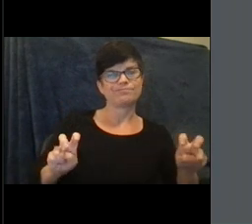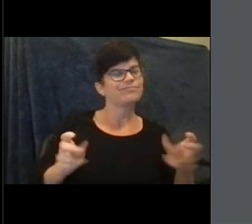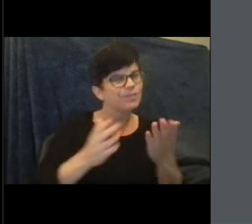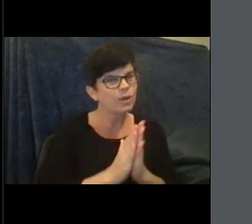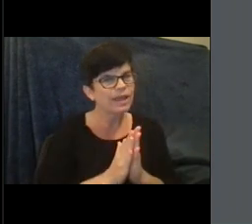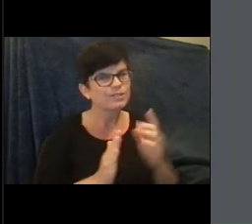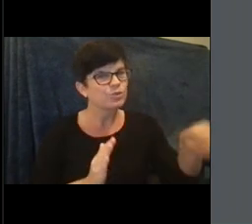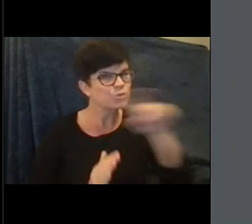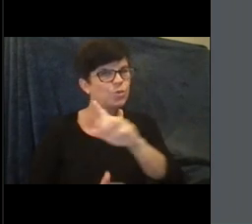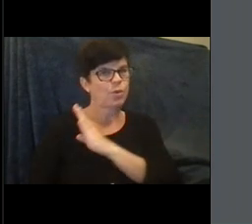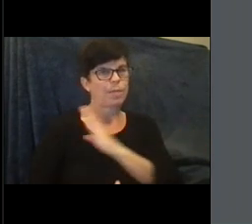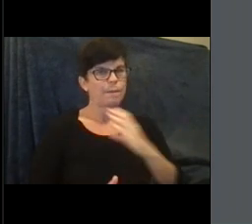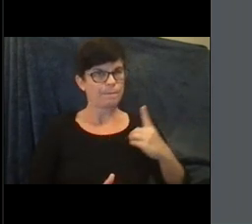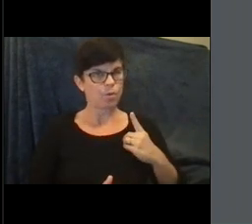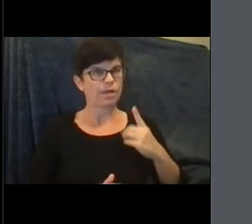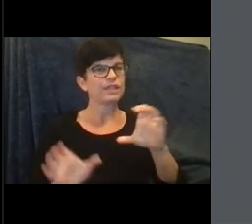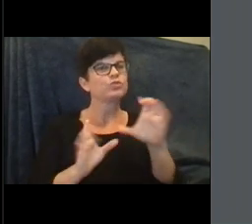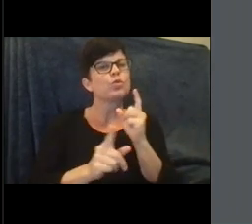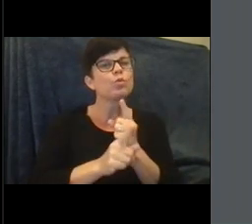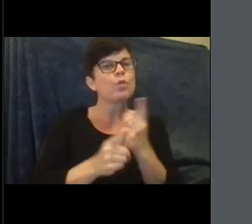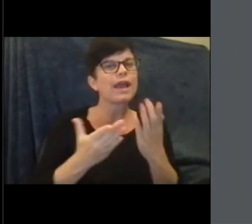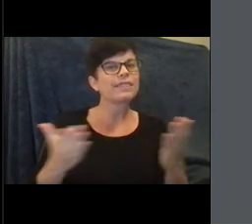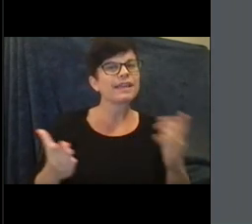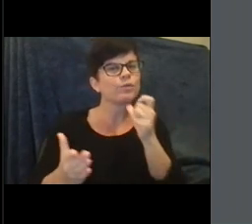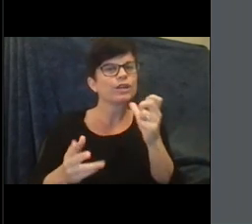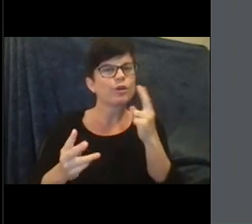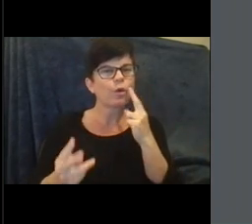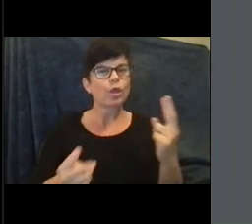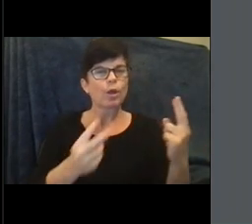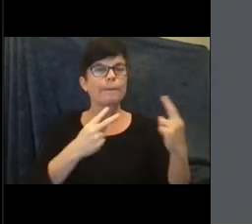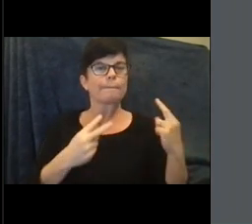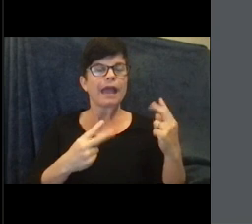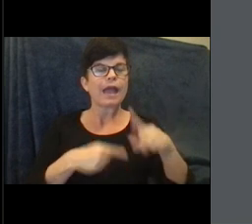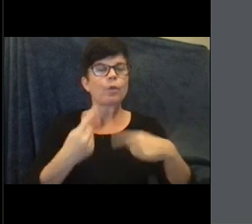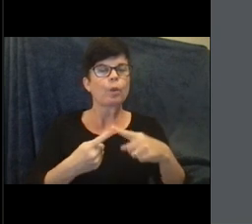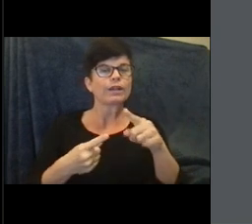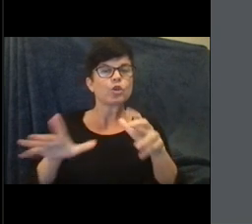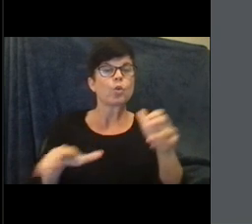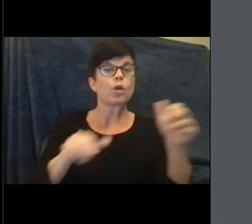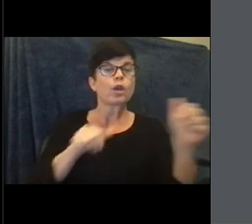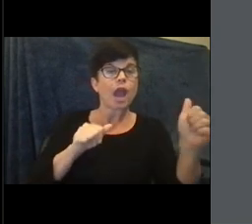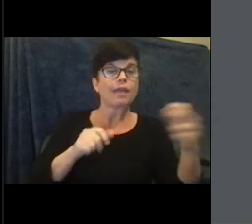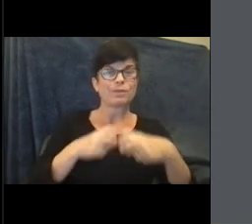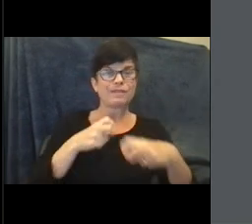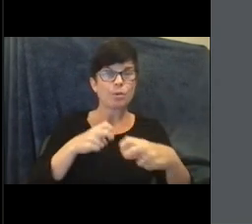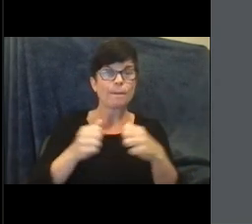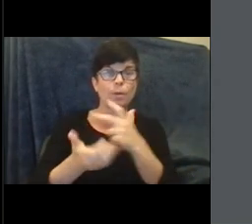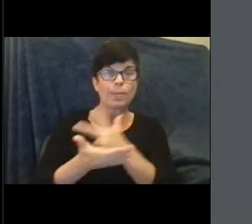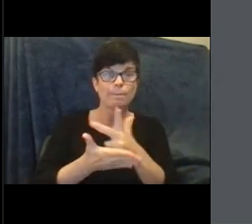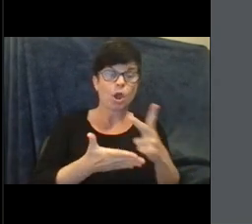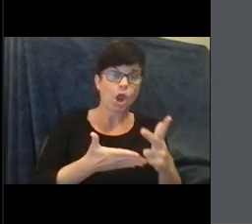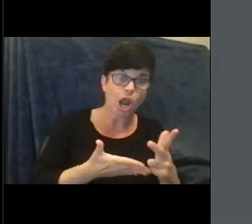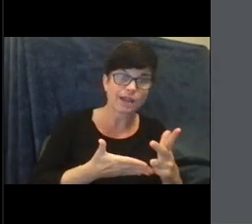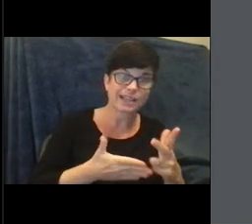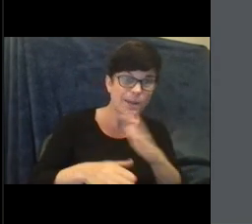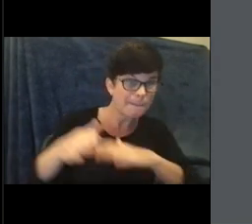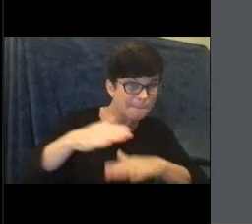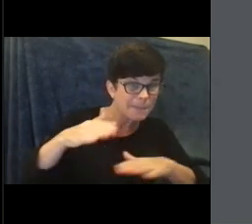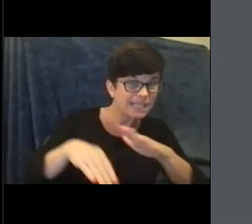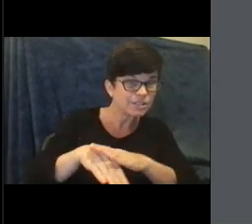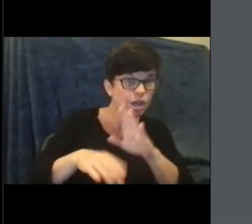guys are the board that does the right thing, so we don't look back when you guys are gone with the problem that we're dealing with based on the decisions you guys